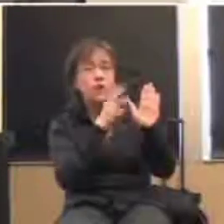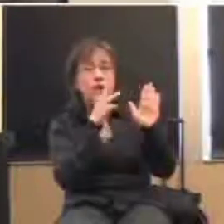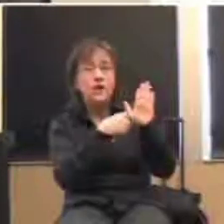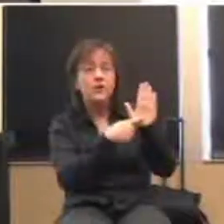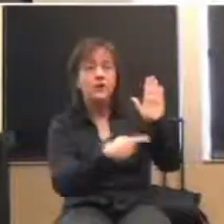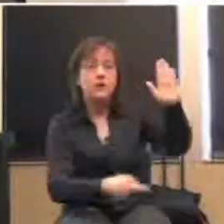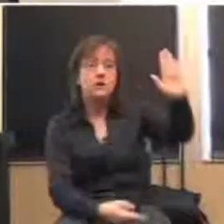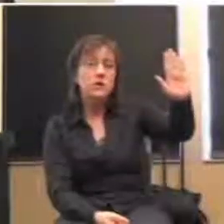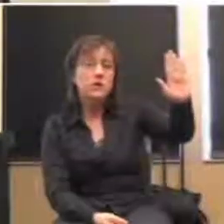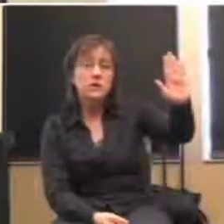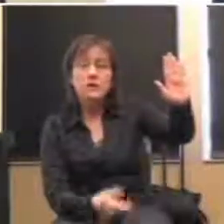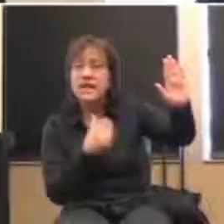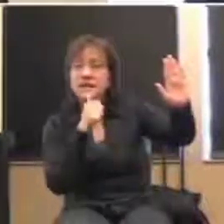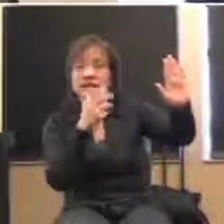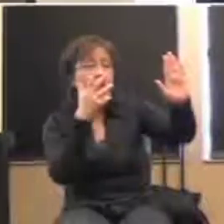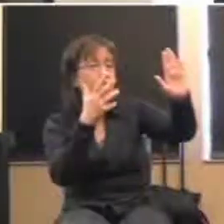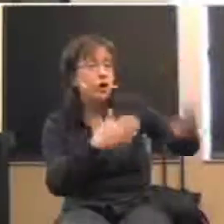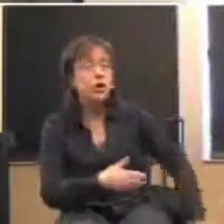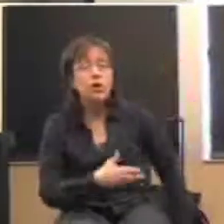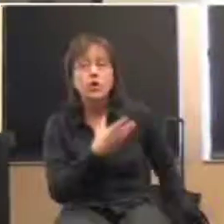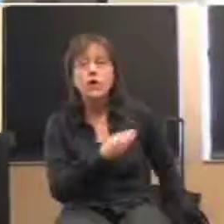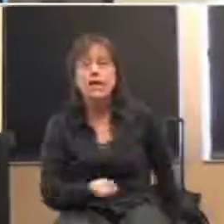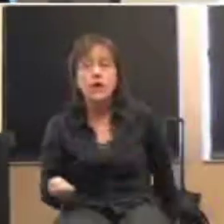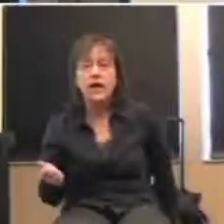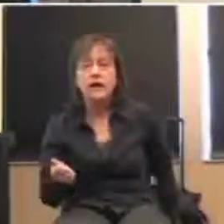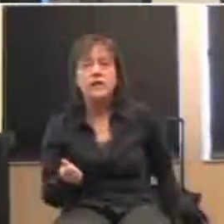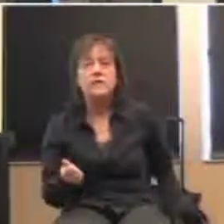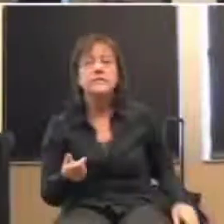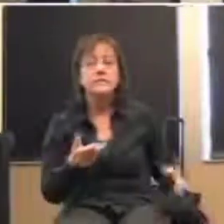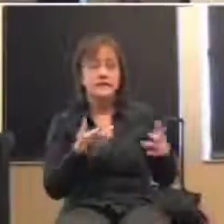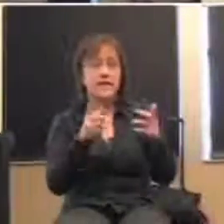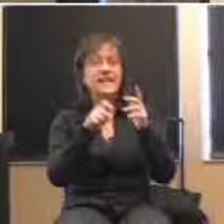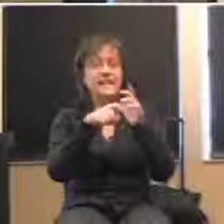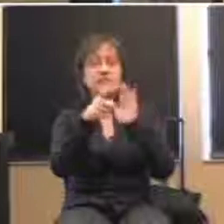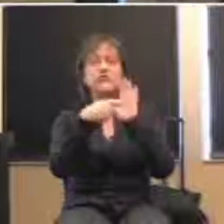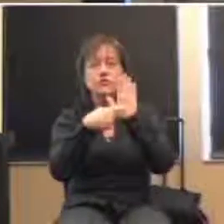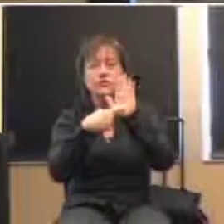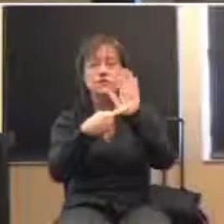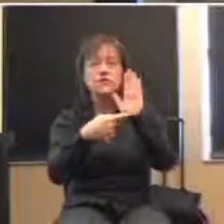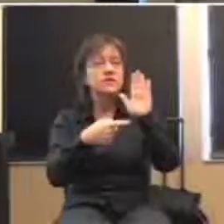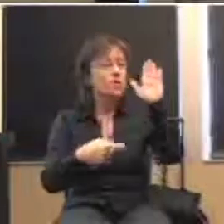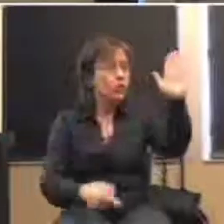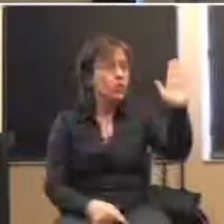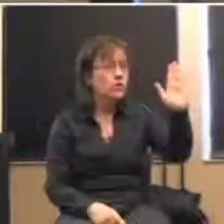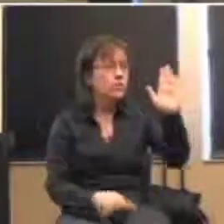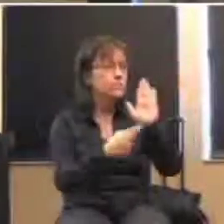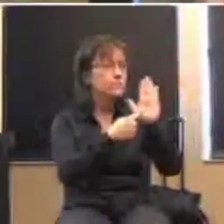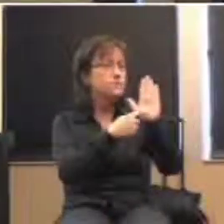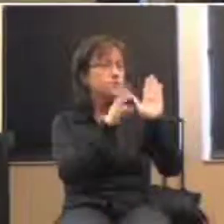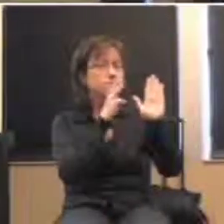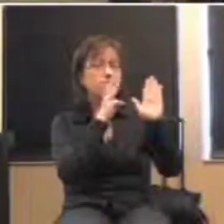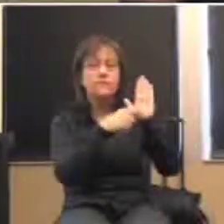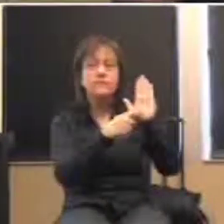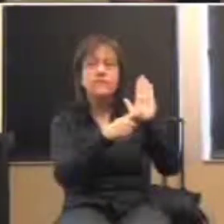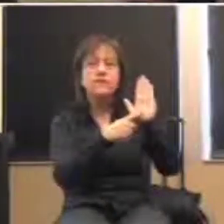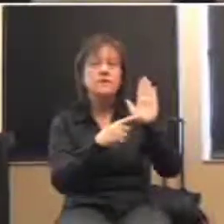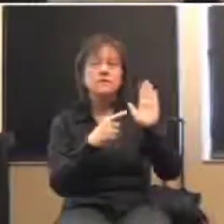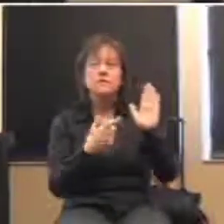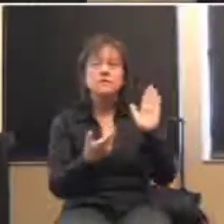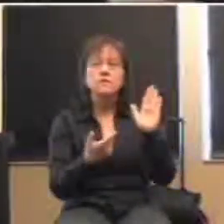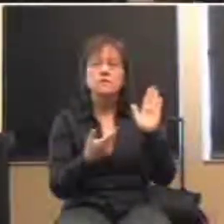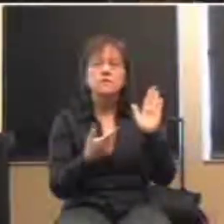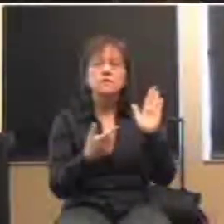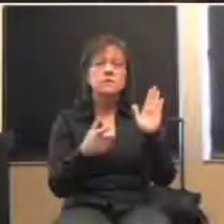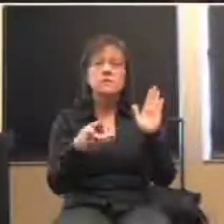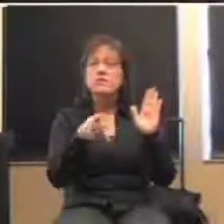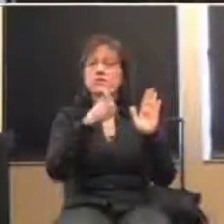it there, and that's not going away. This is what I need you to do right now. It's staying there. You don't have to hold that in your